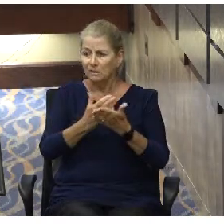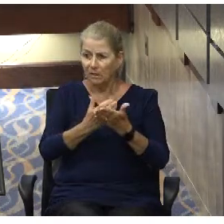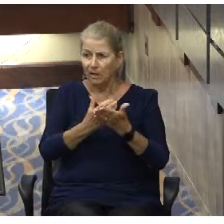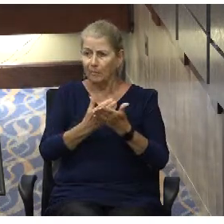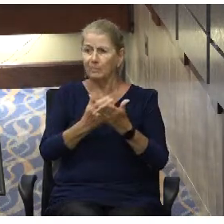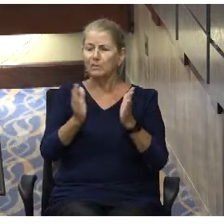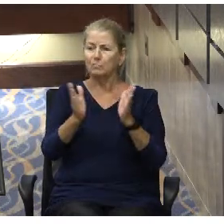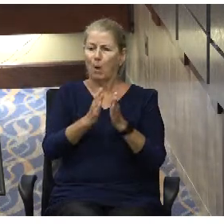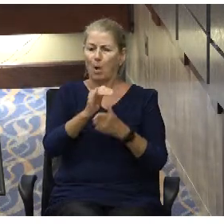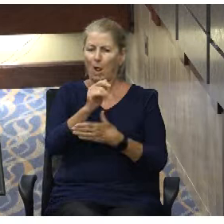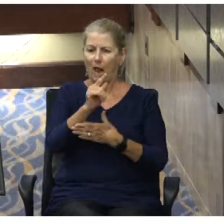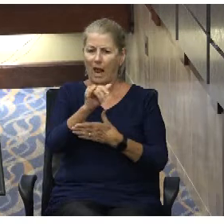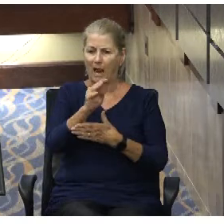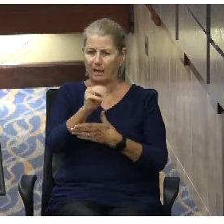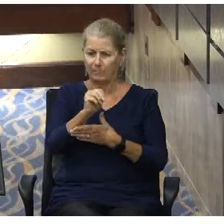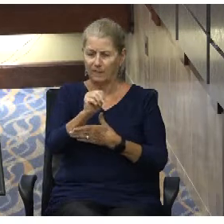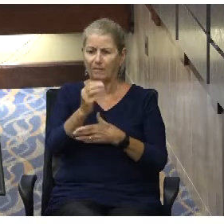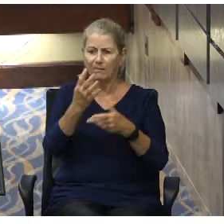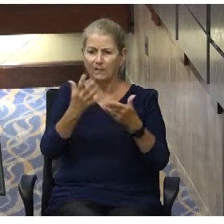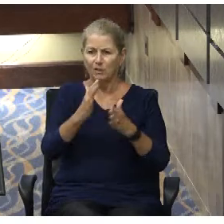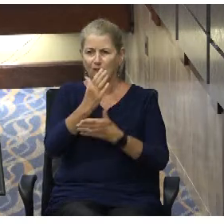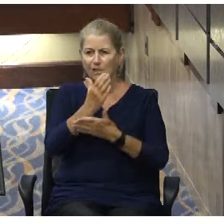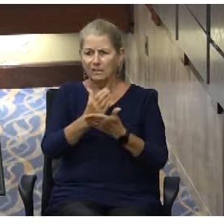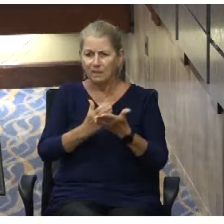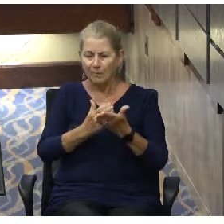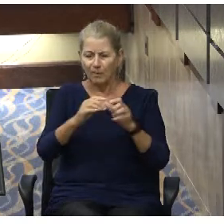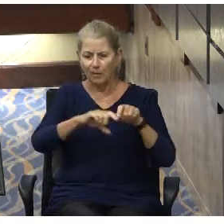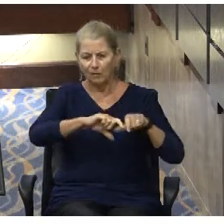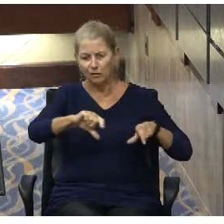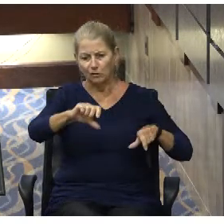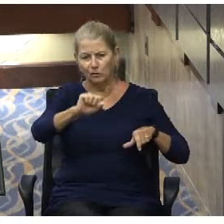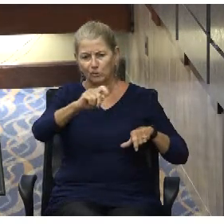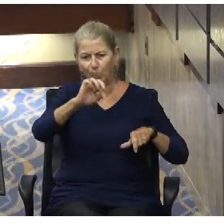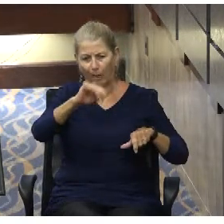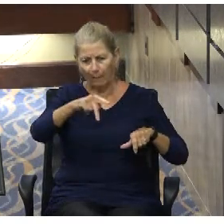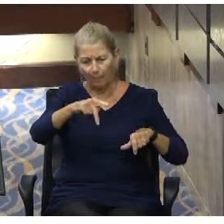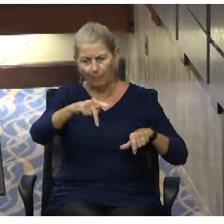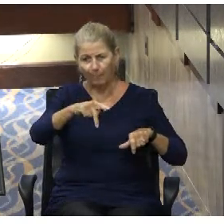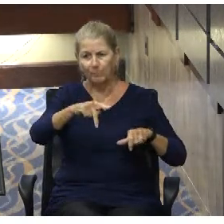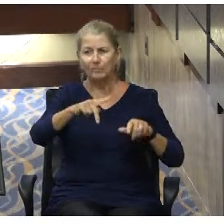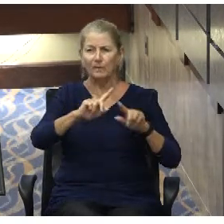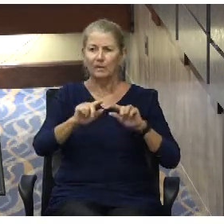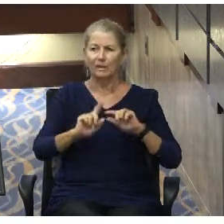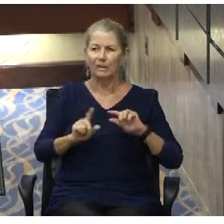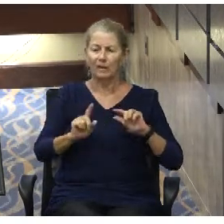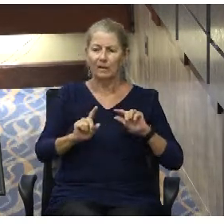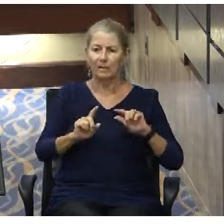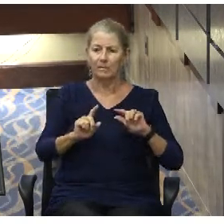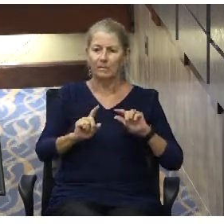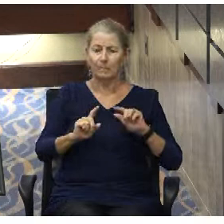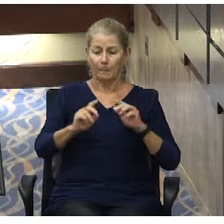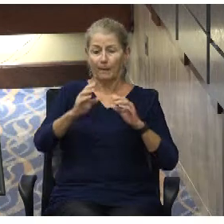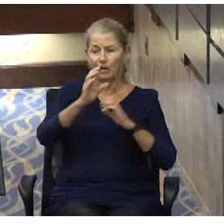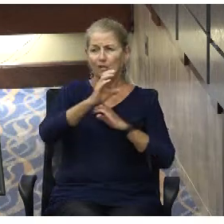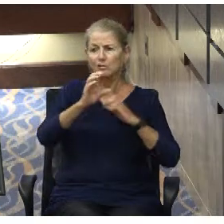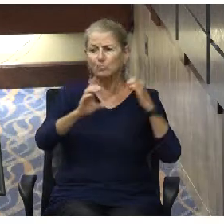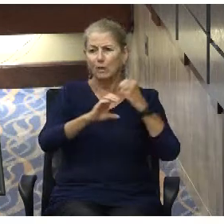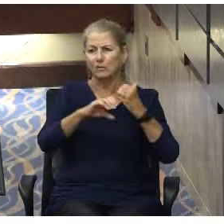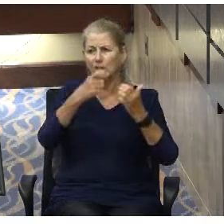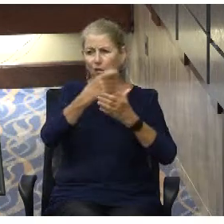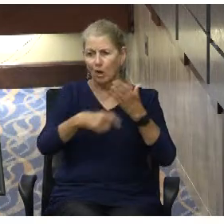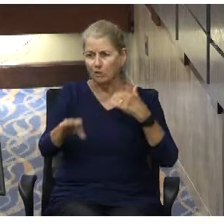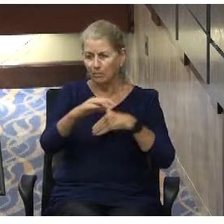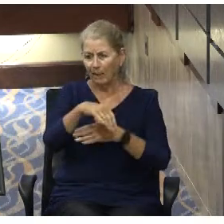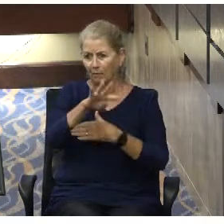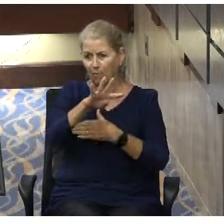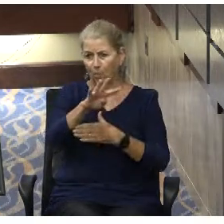finishing up some of the striping that isn't quite yet done. So the construction costs were around $4 million